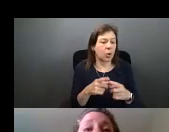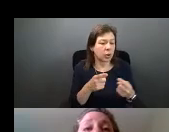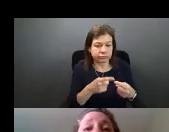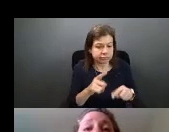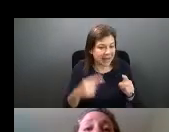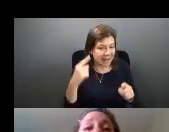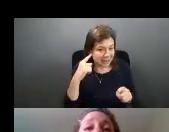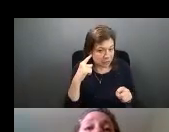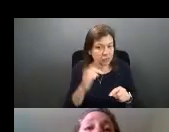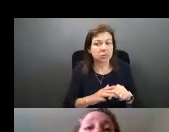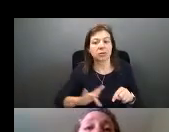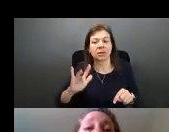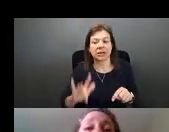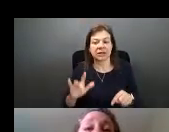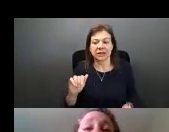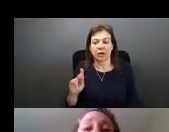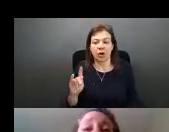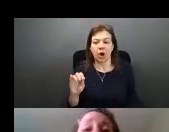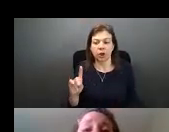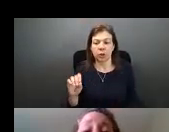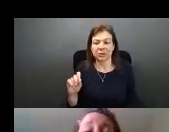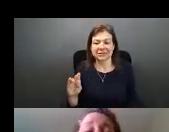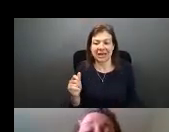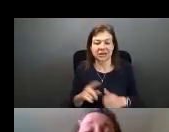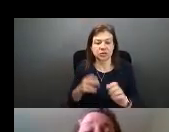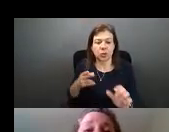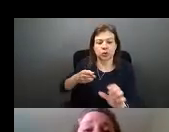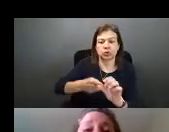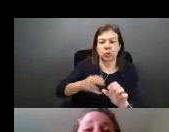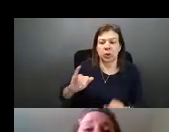me, try clicking on audio settings or join audio.